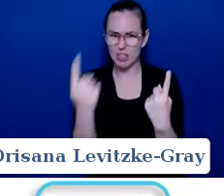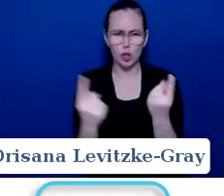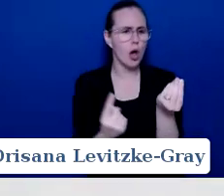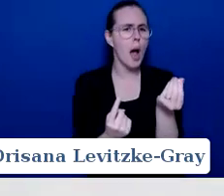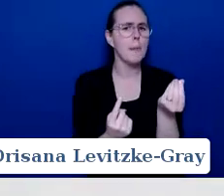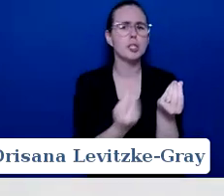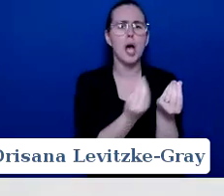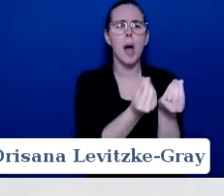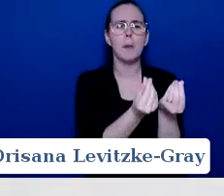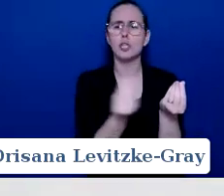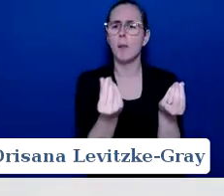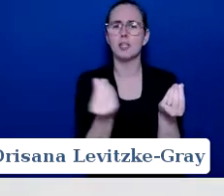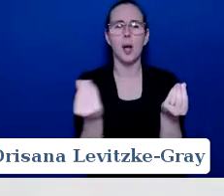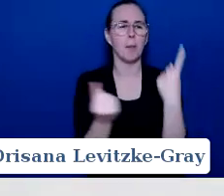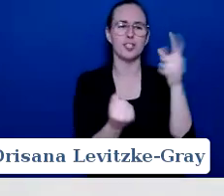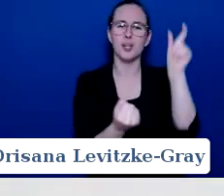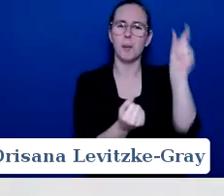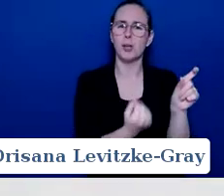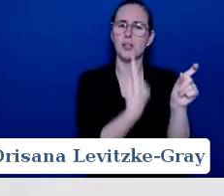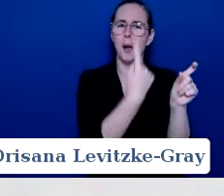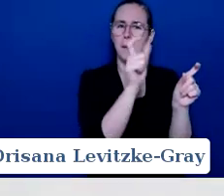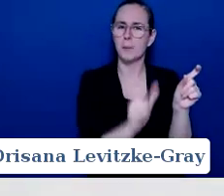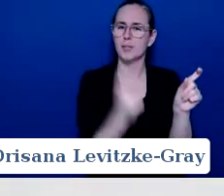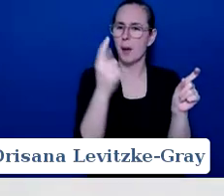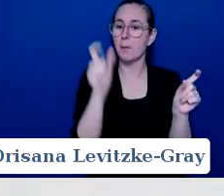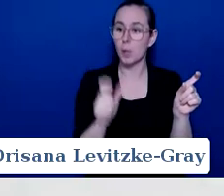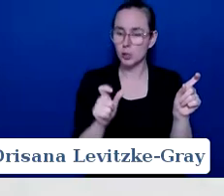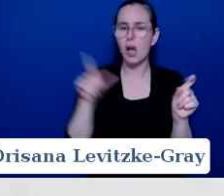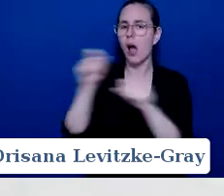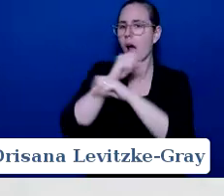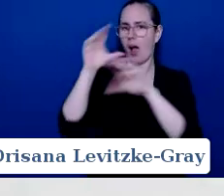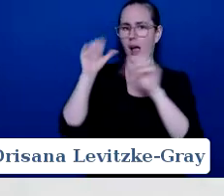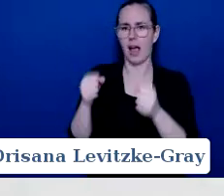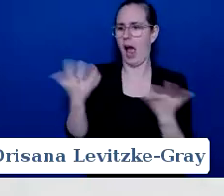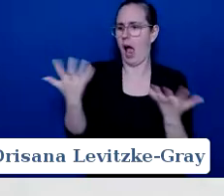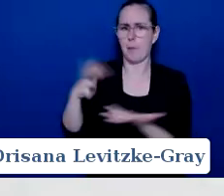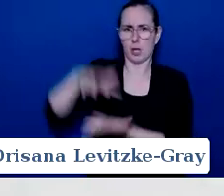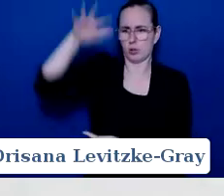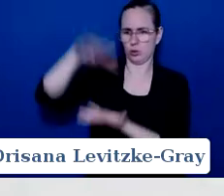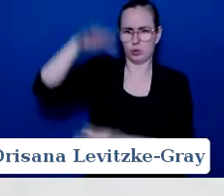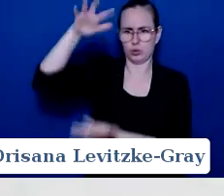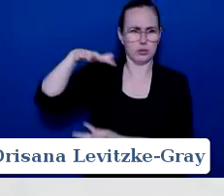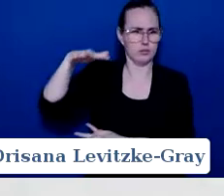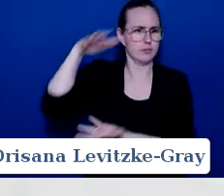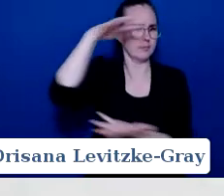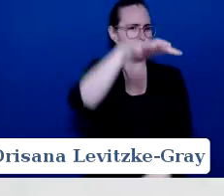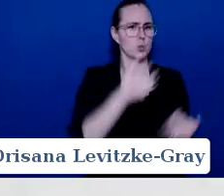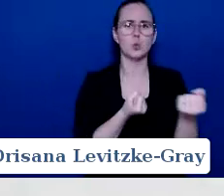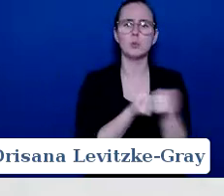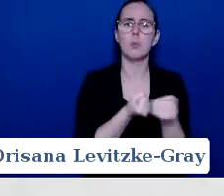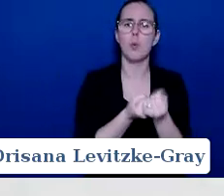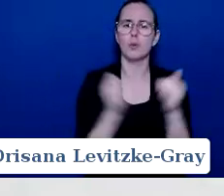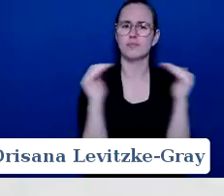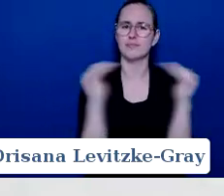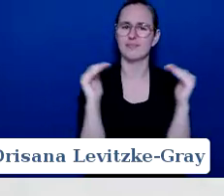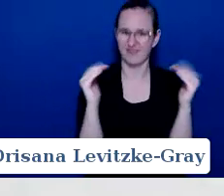of the services. As it was mentioned, the e-disability digital system was developed in parallel. Now you can see on